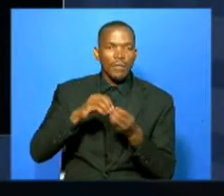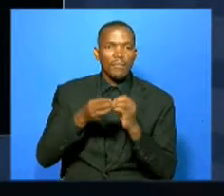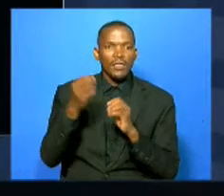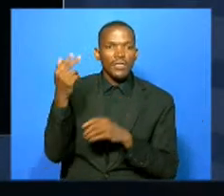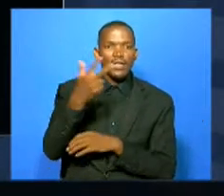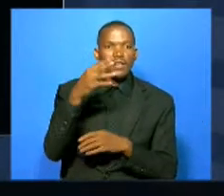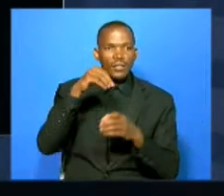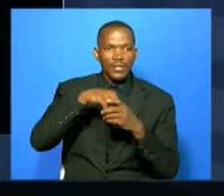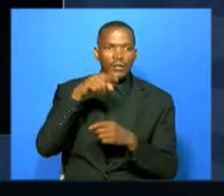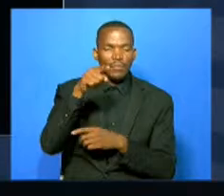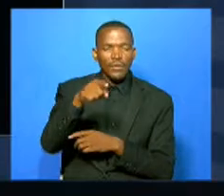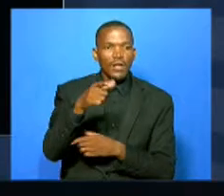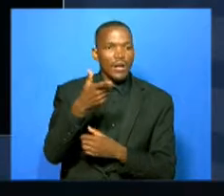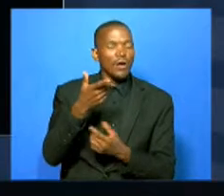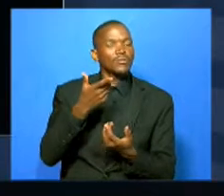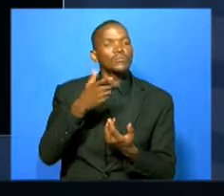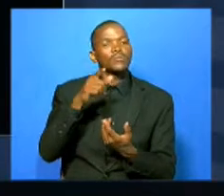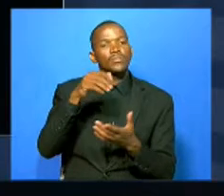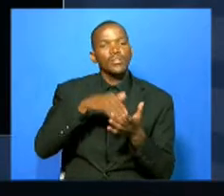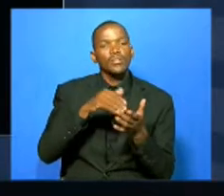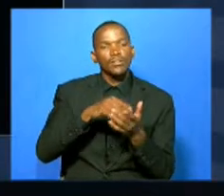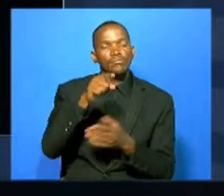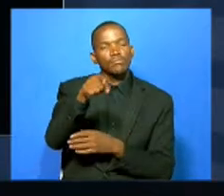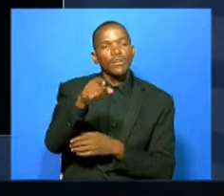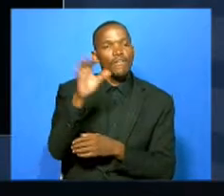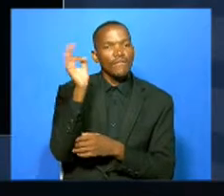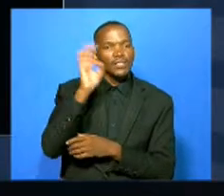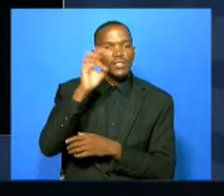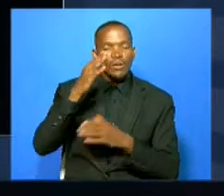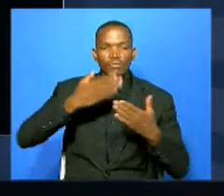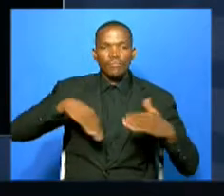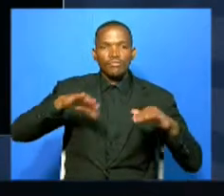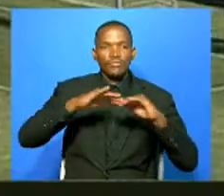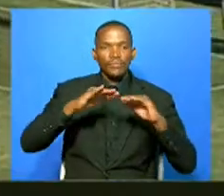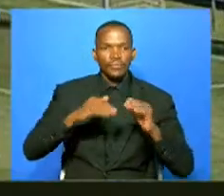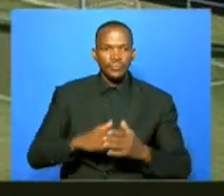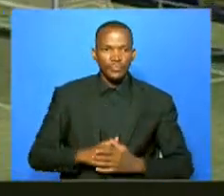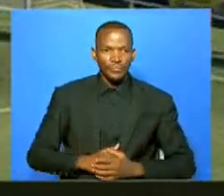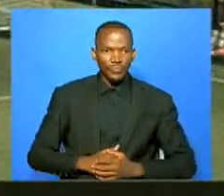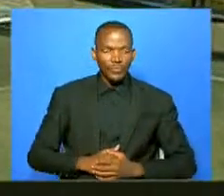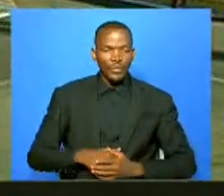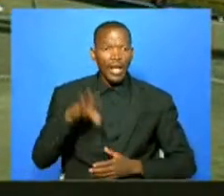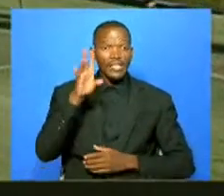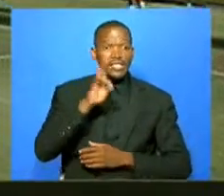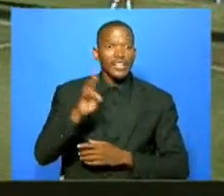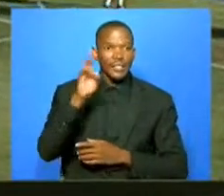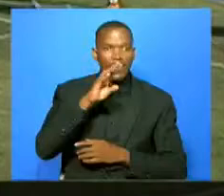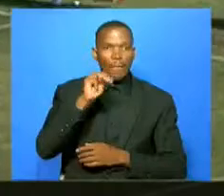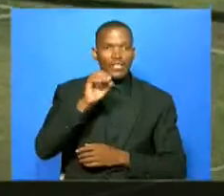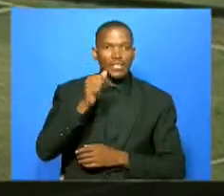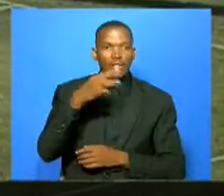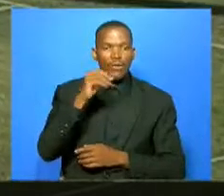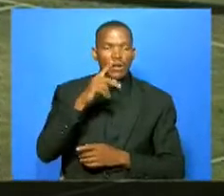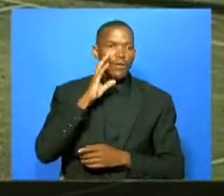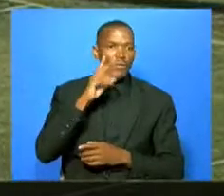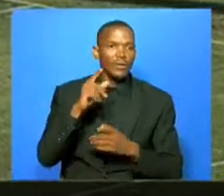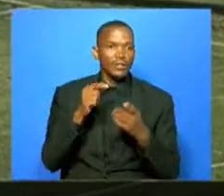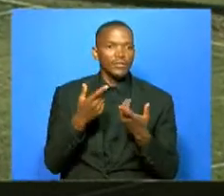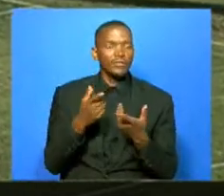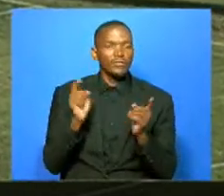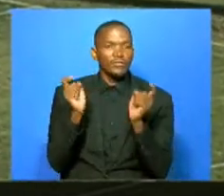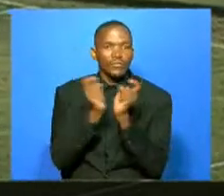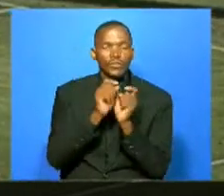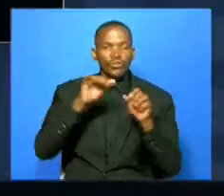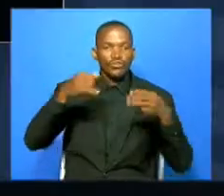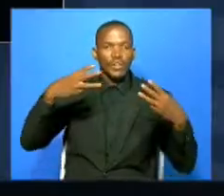sa Gaborone United kwa lebaleng la Obed Itane Chilume kwa Francistown. Ka Sontaga, Mastoka ya amogela baeteripele ba Loko